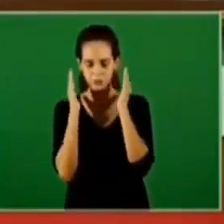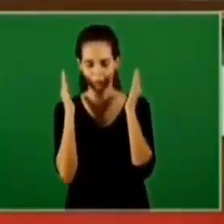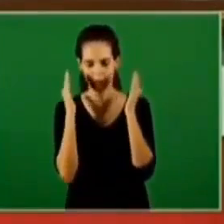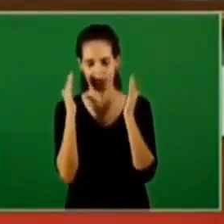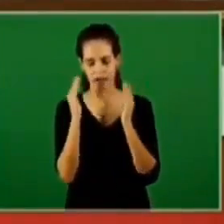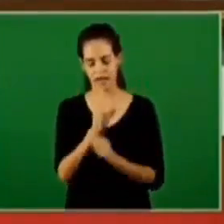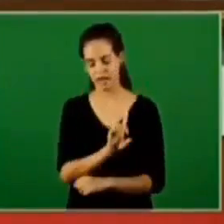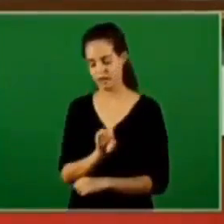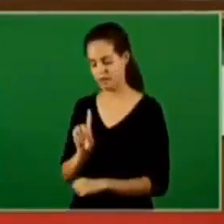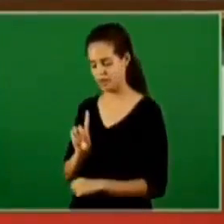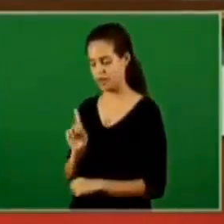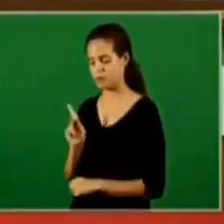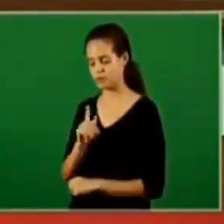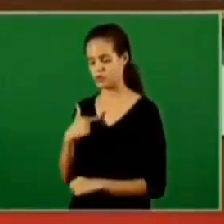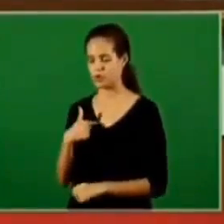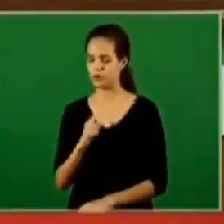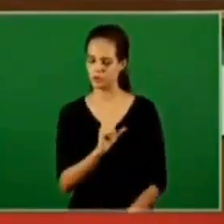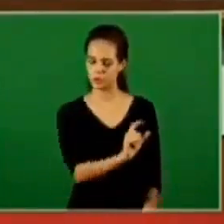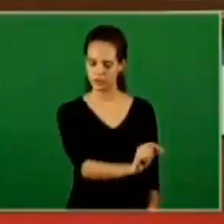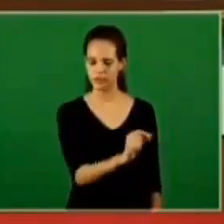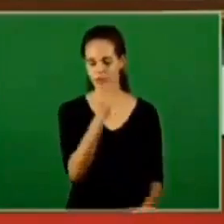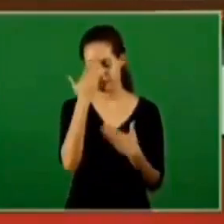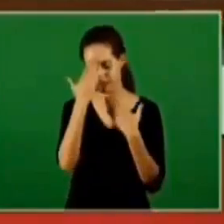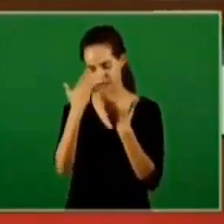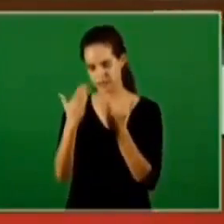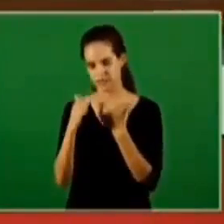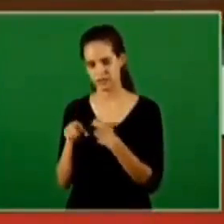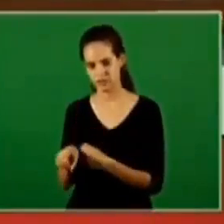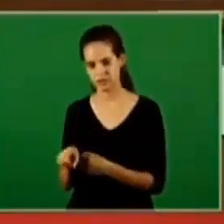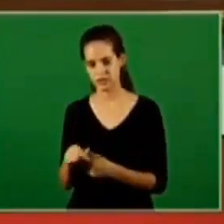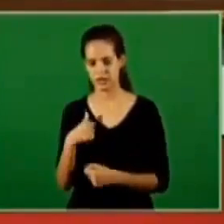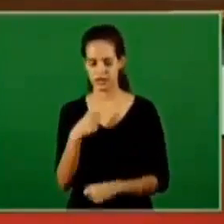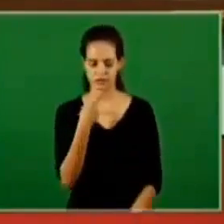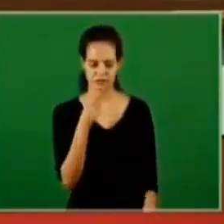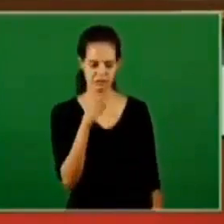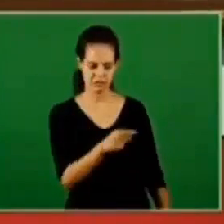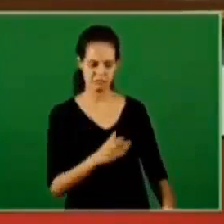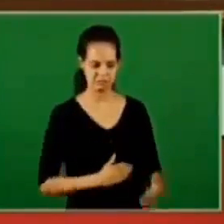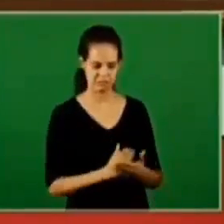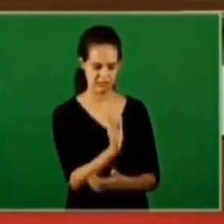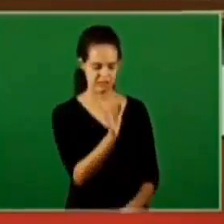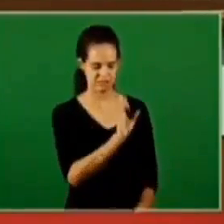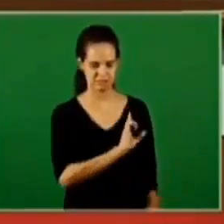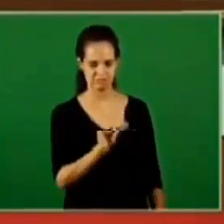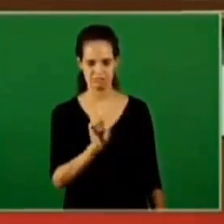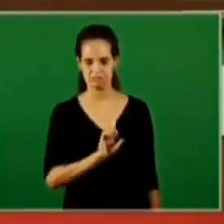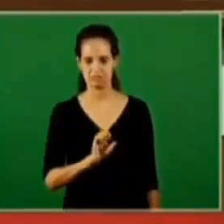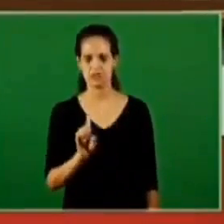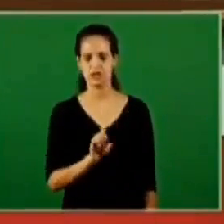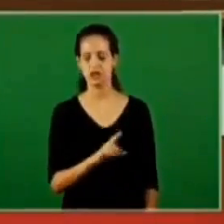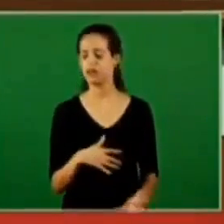going. I want to thank you. We're not going to pass your test.